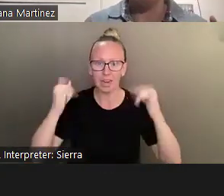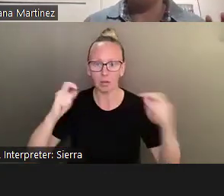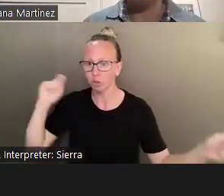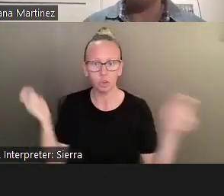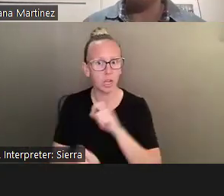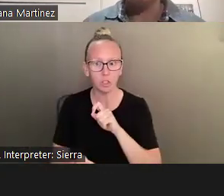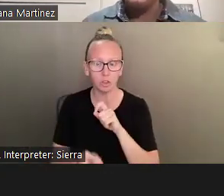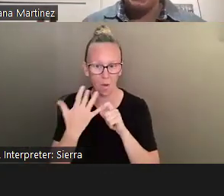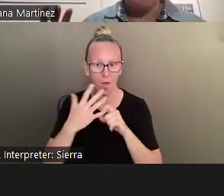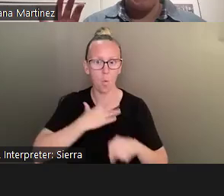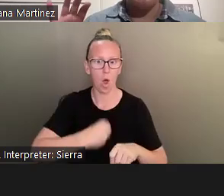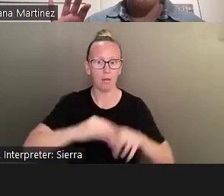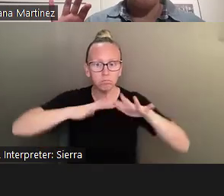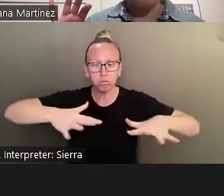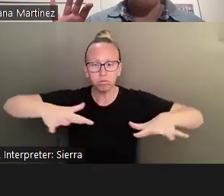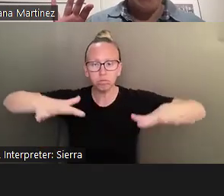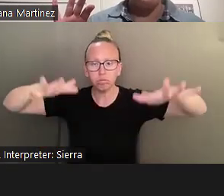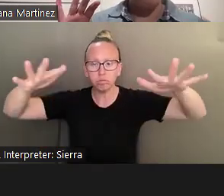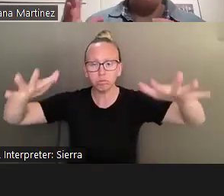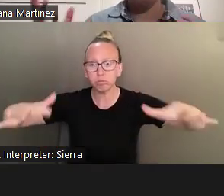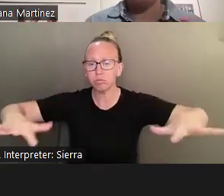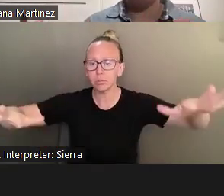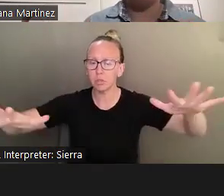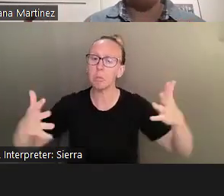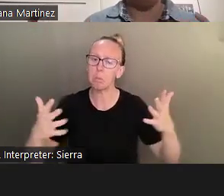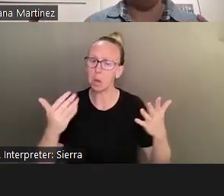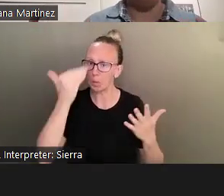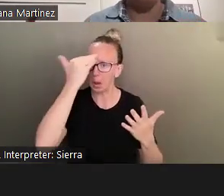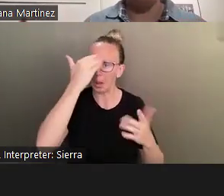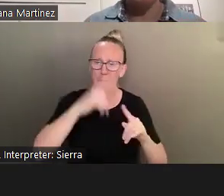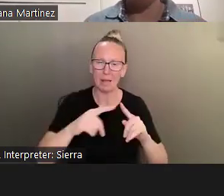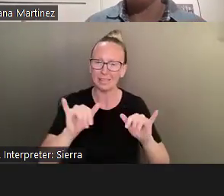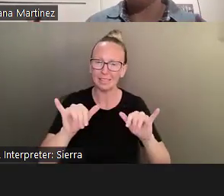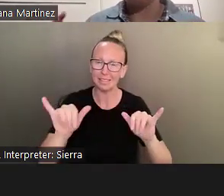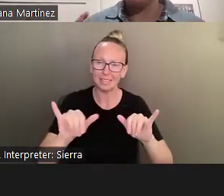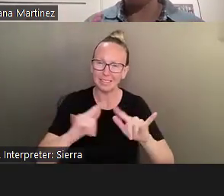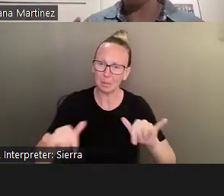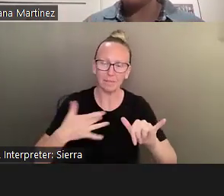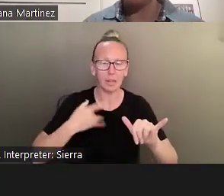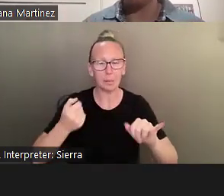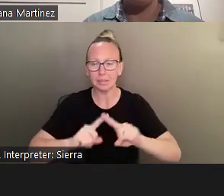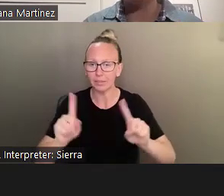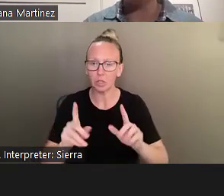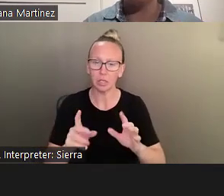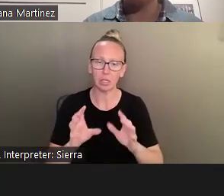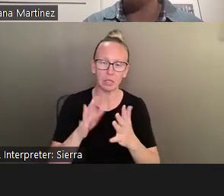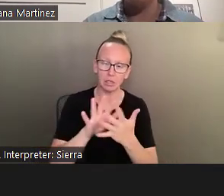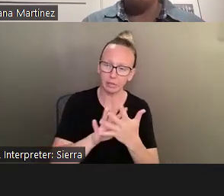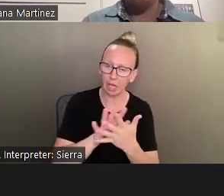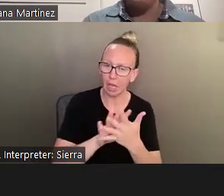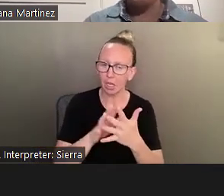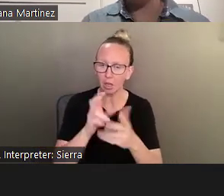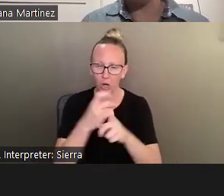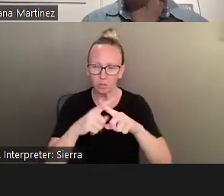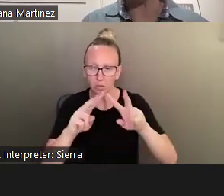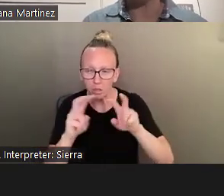slightly unfamiliar, and things haven't quite maintained their shape. They're much more vague. They're hard to discern.